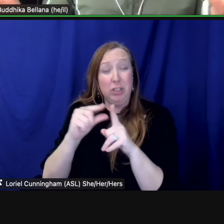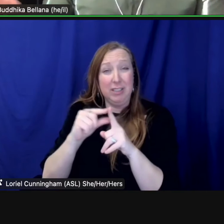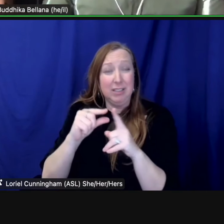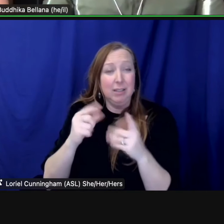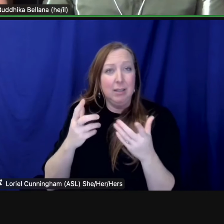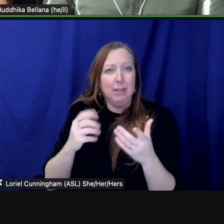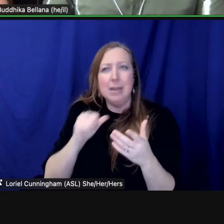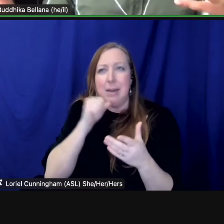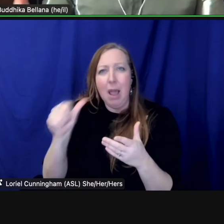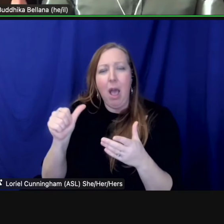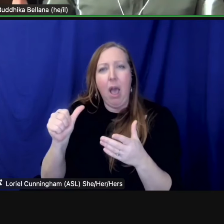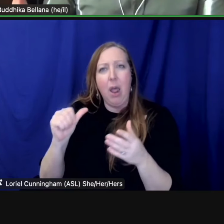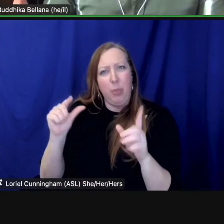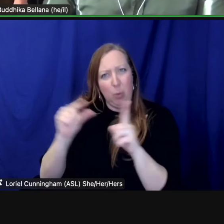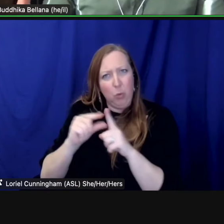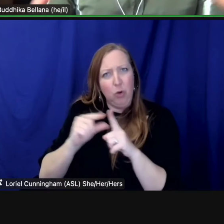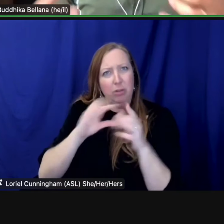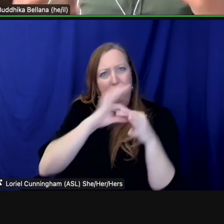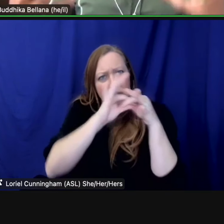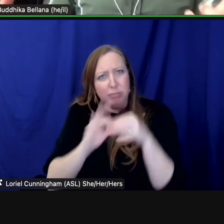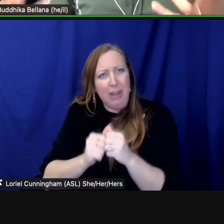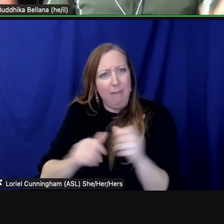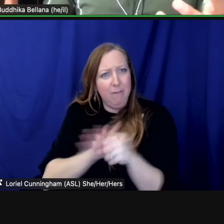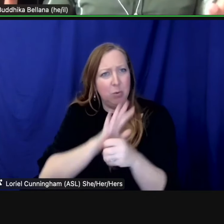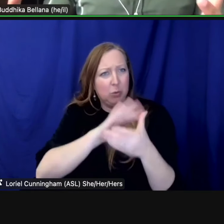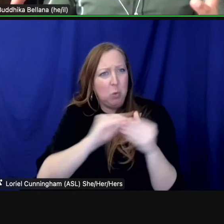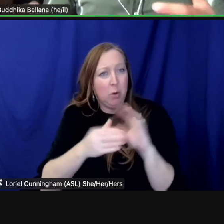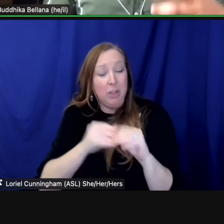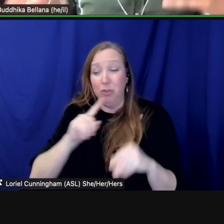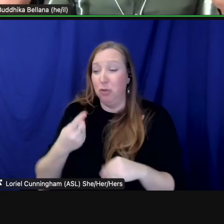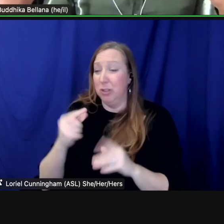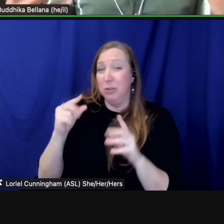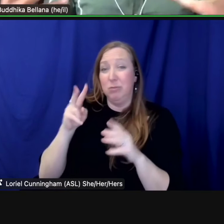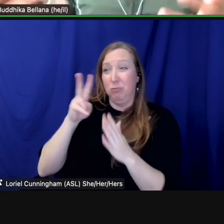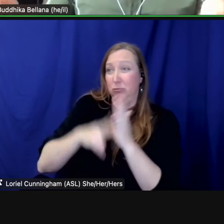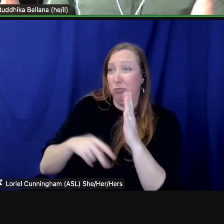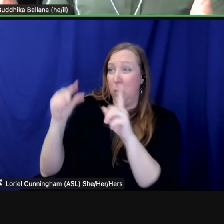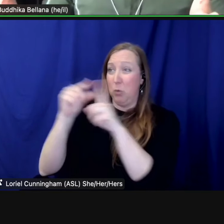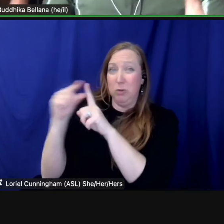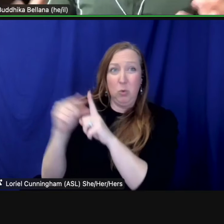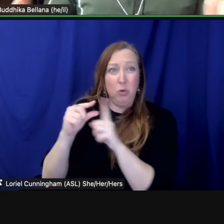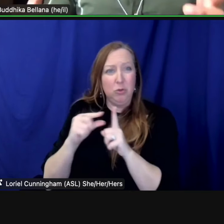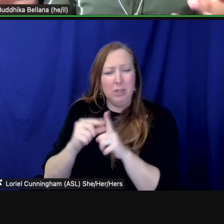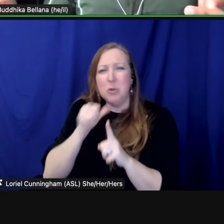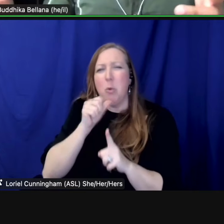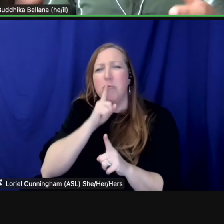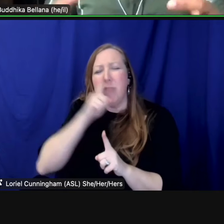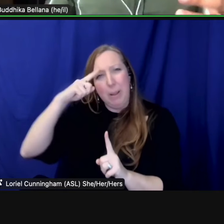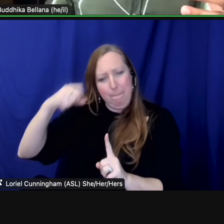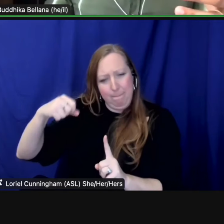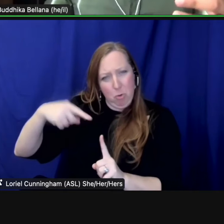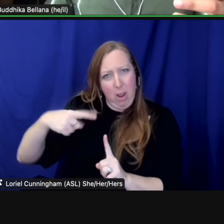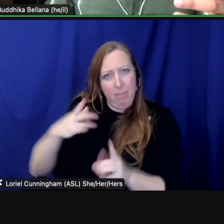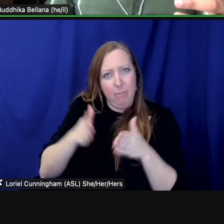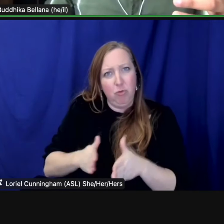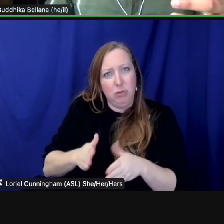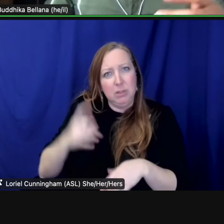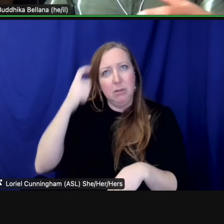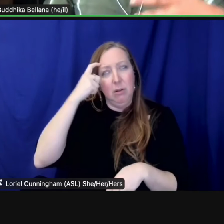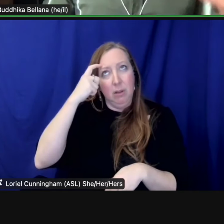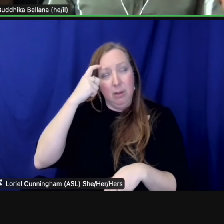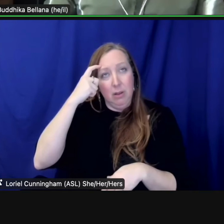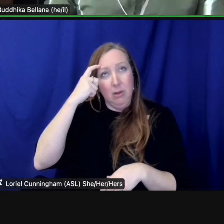technically the same words that make up the story, do not allow you to, or do not prime those words enough to persist in